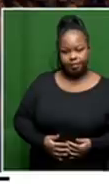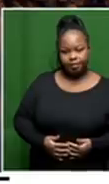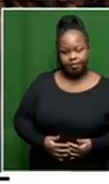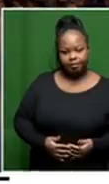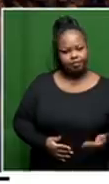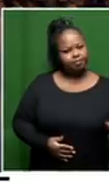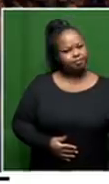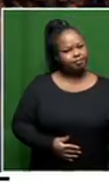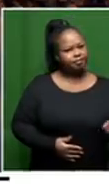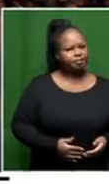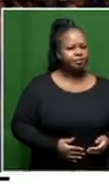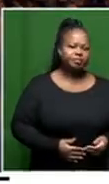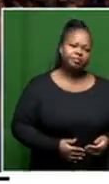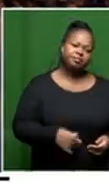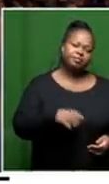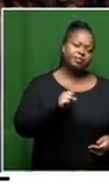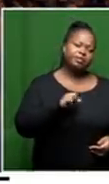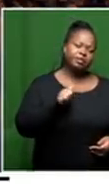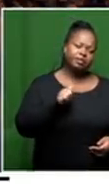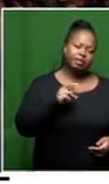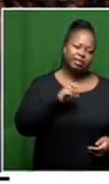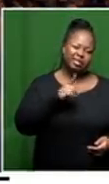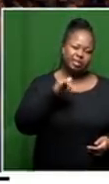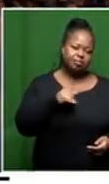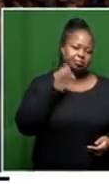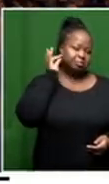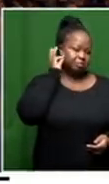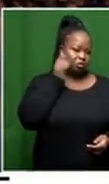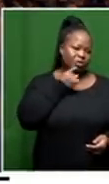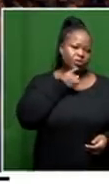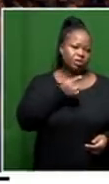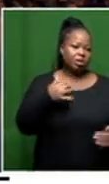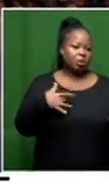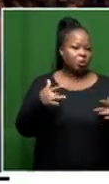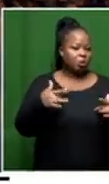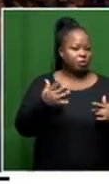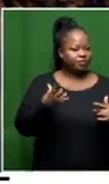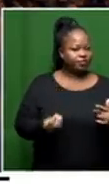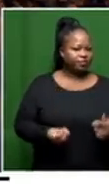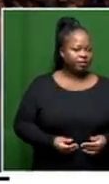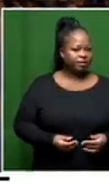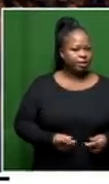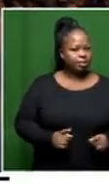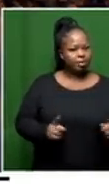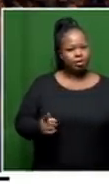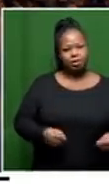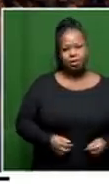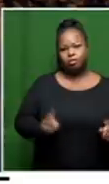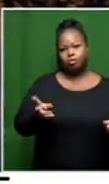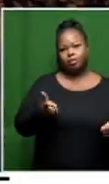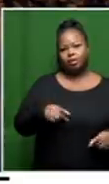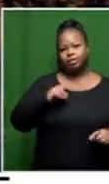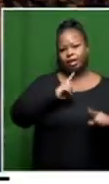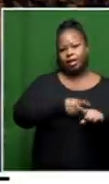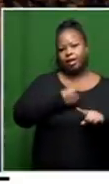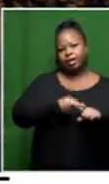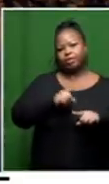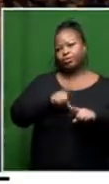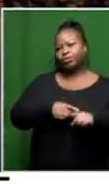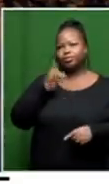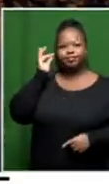I mean, Sandile, I hear what you're saying, and it's exceptionally worrying. It really is. But, you know, the excuse that we always get, and we always